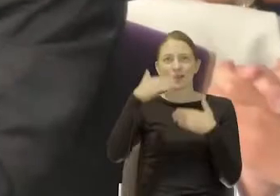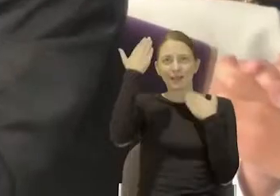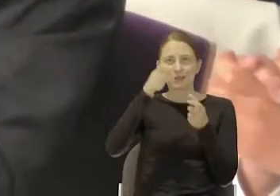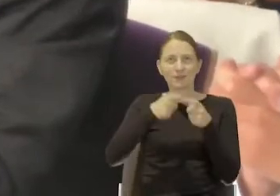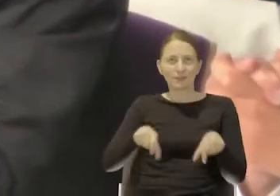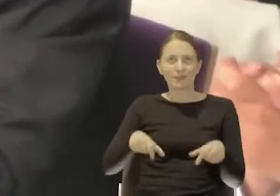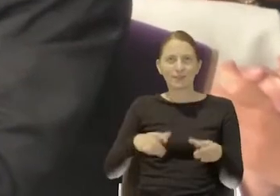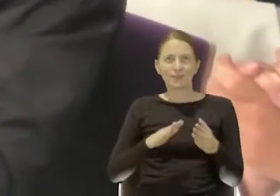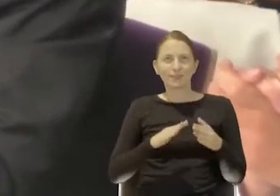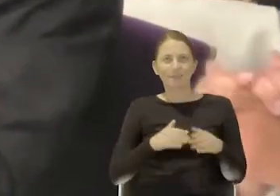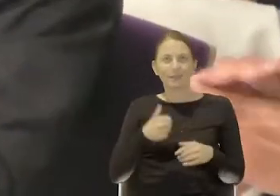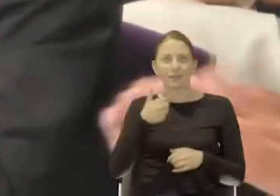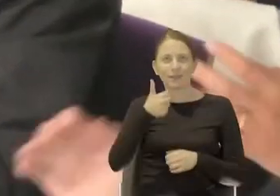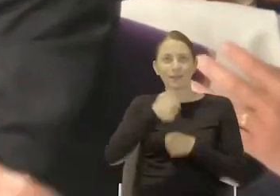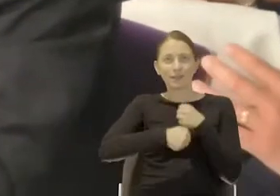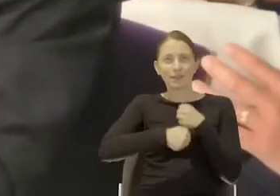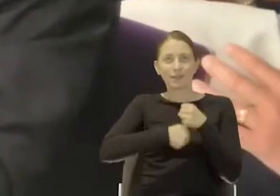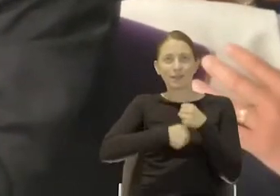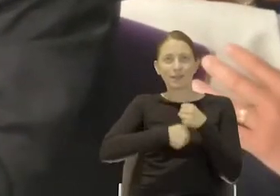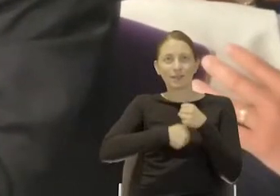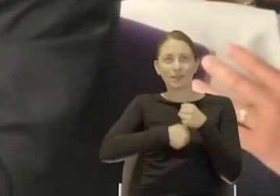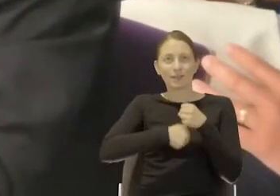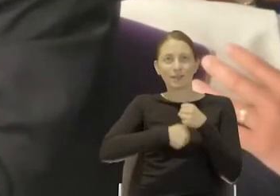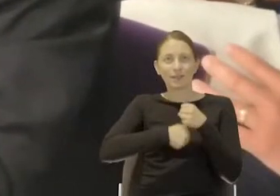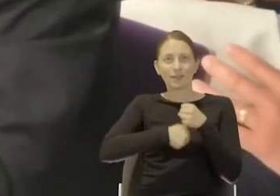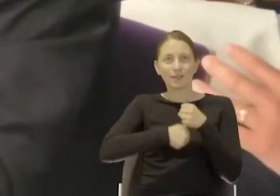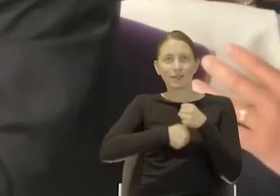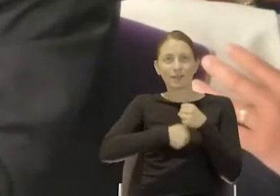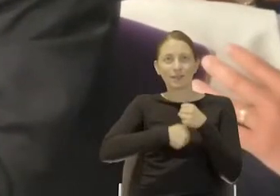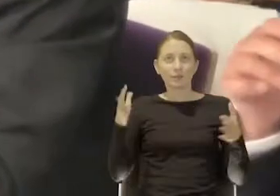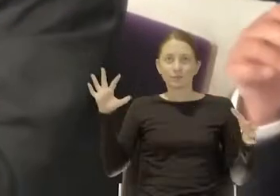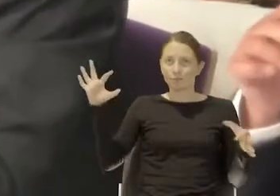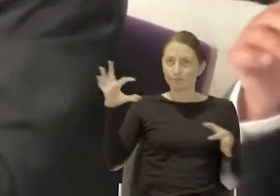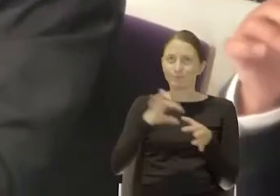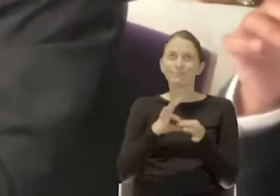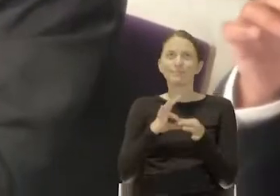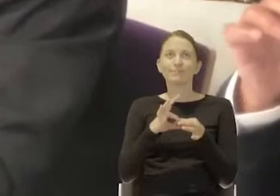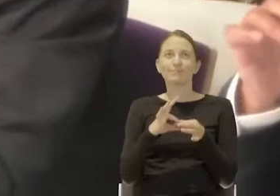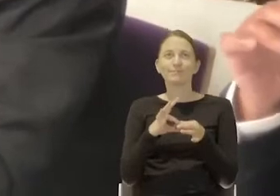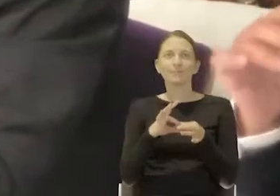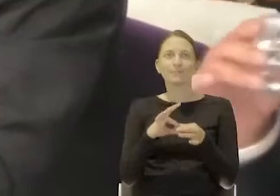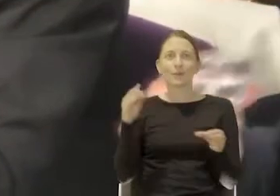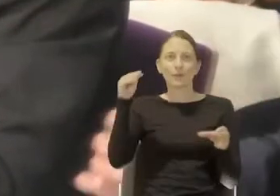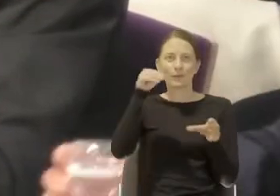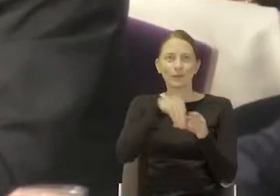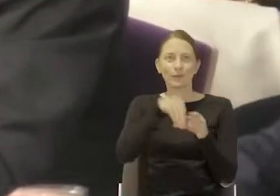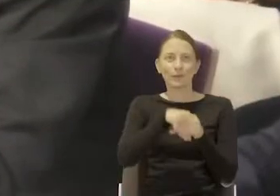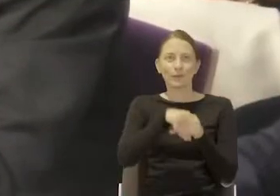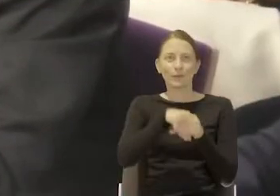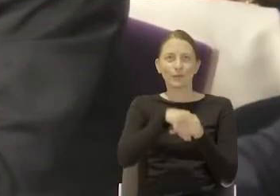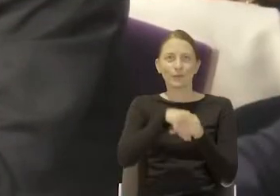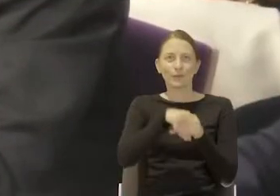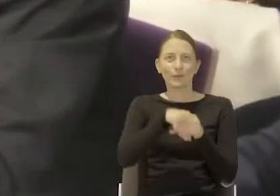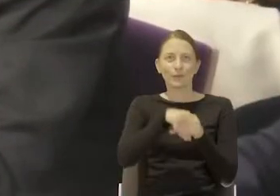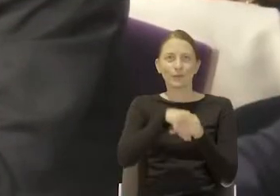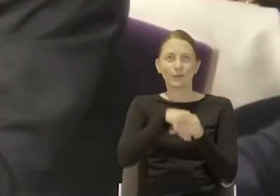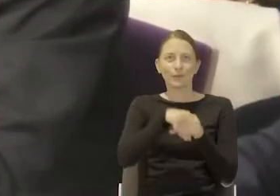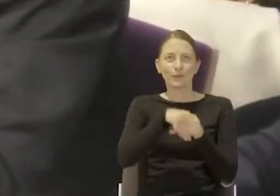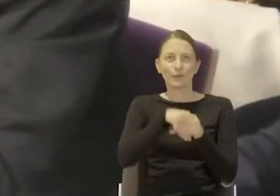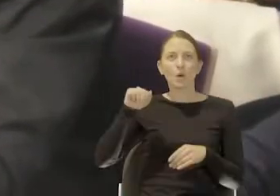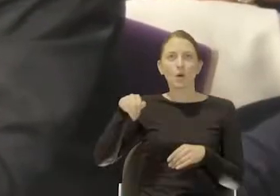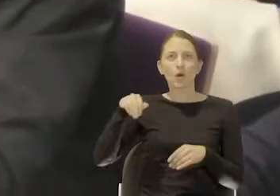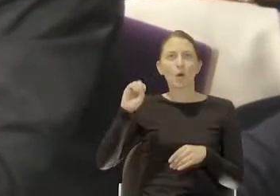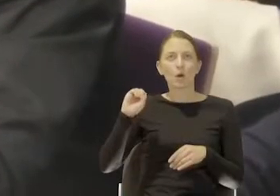in the United Nations. This landmark event was celebrated jointly with our UN partners in the liberated city of Shusha, the